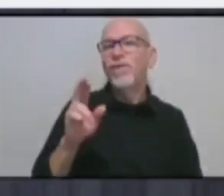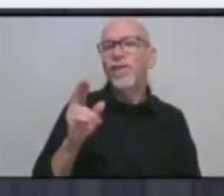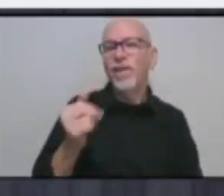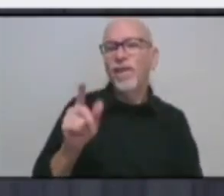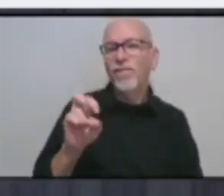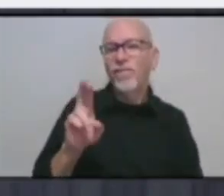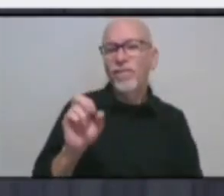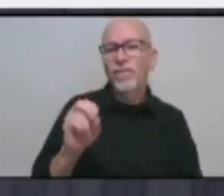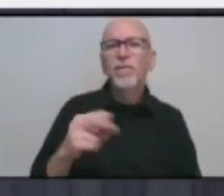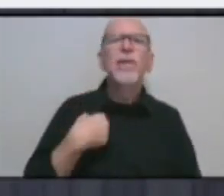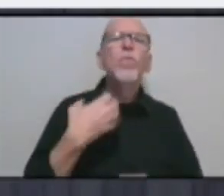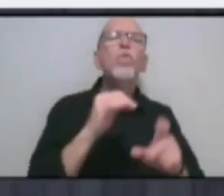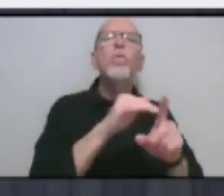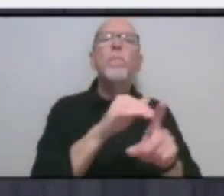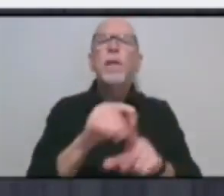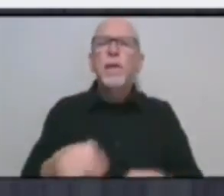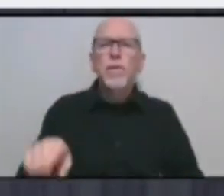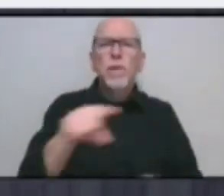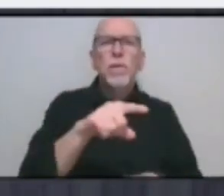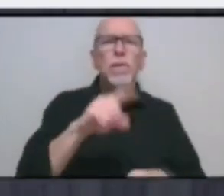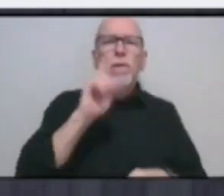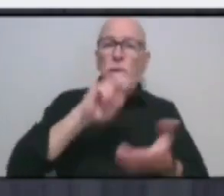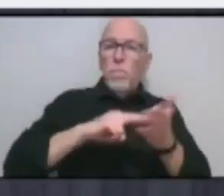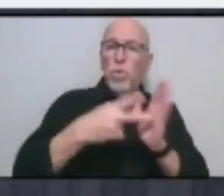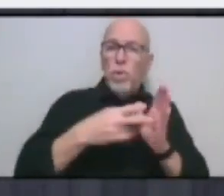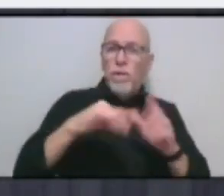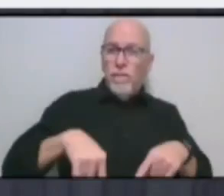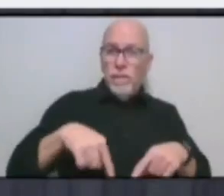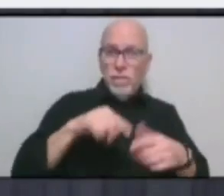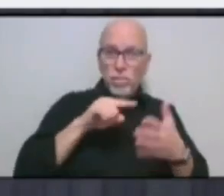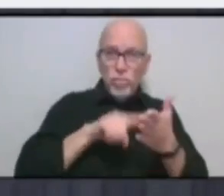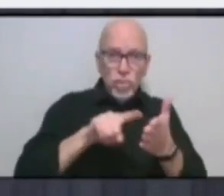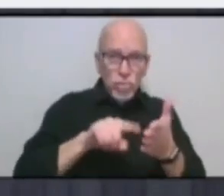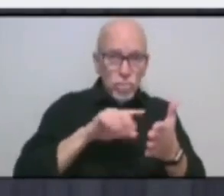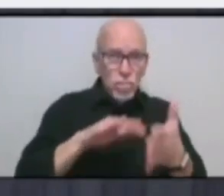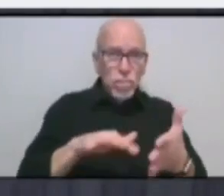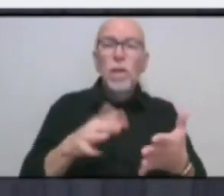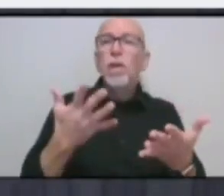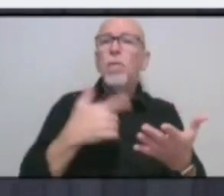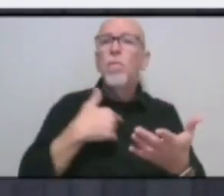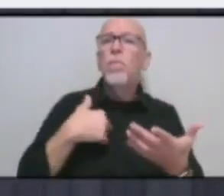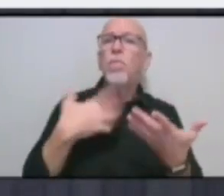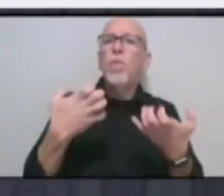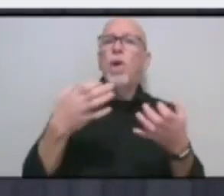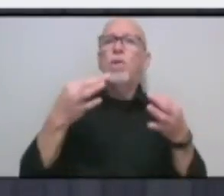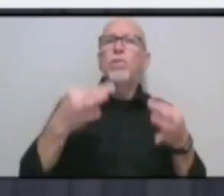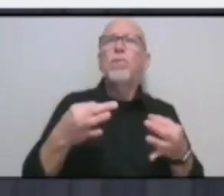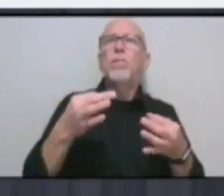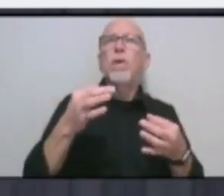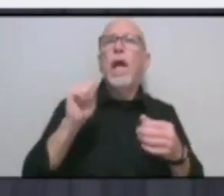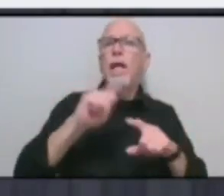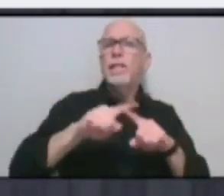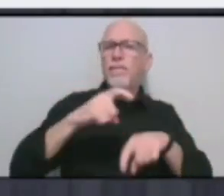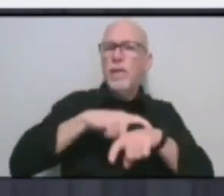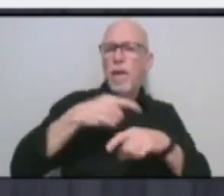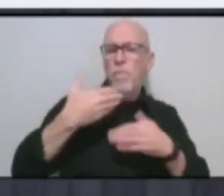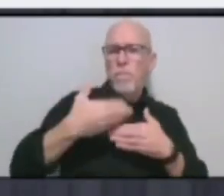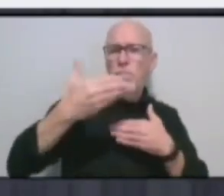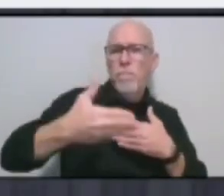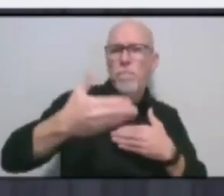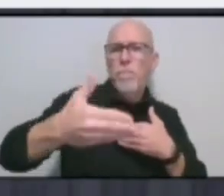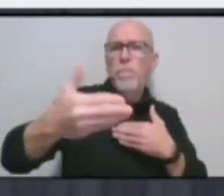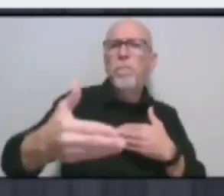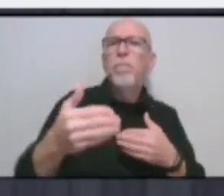remind everyone that the purpose of the Indiana Prevalence Study has always been to determine, at multiple points in time, the cumulative